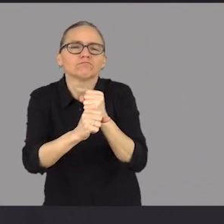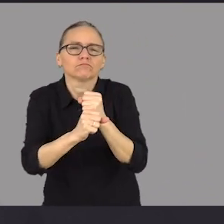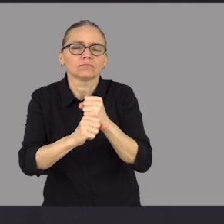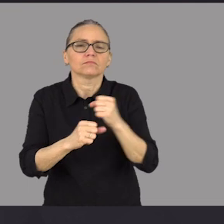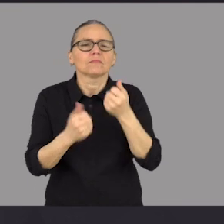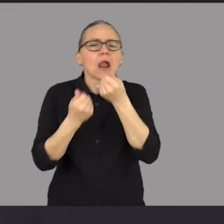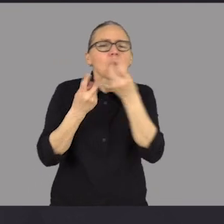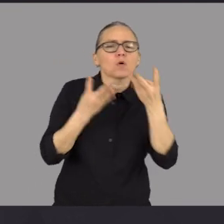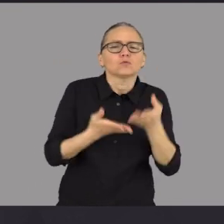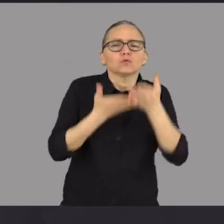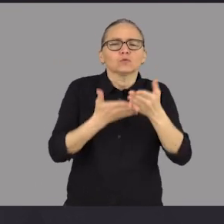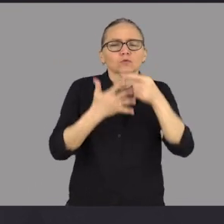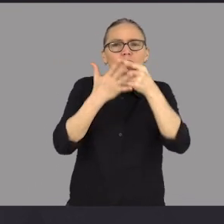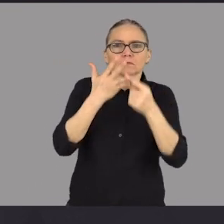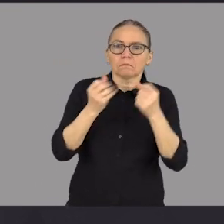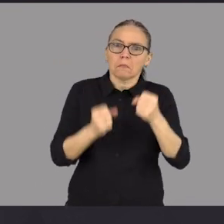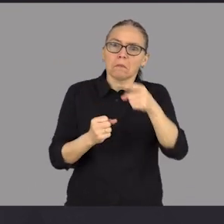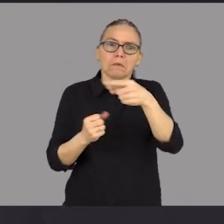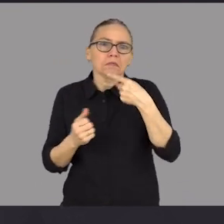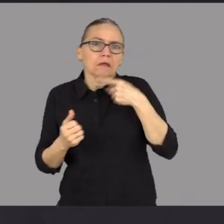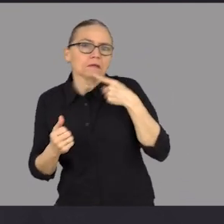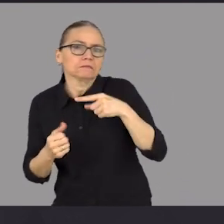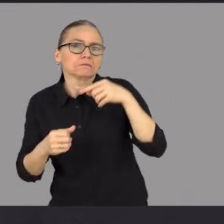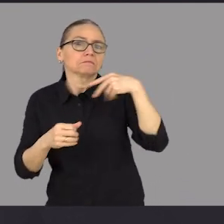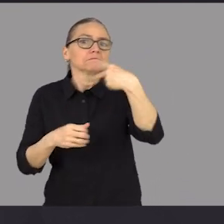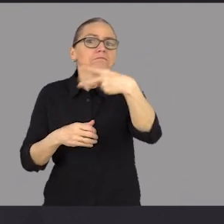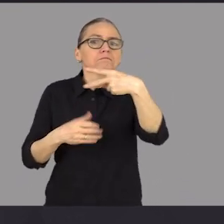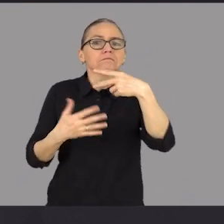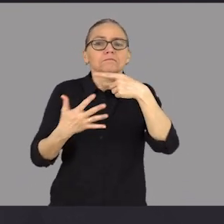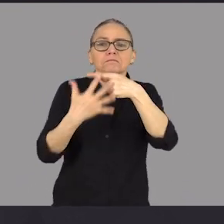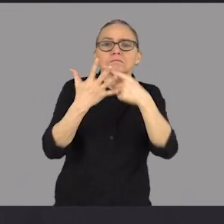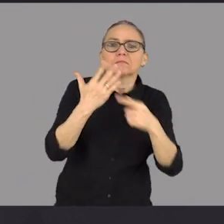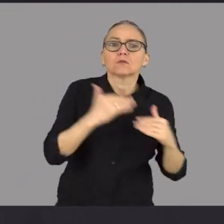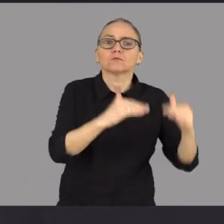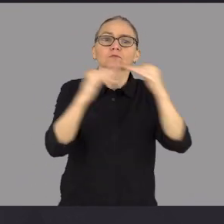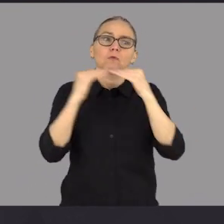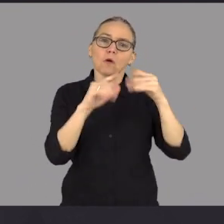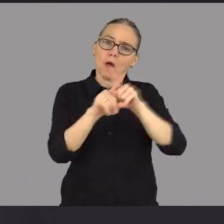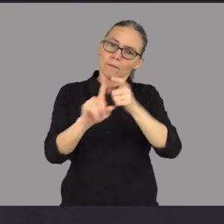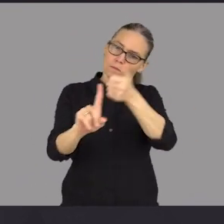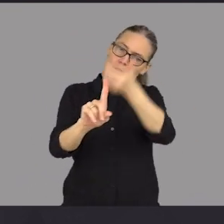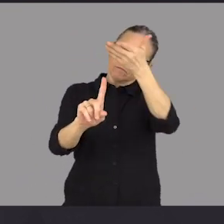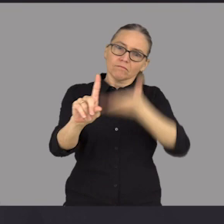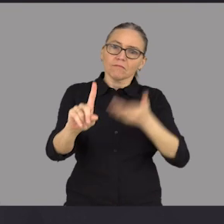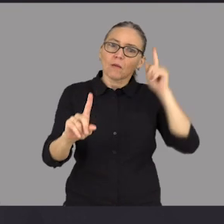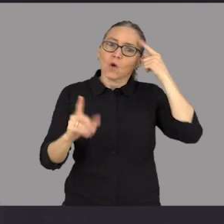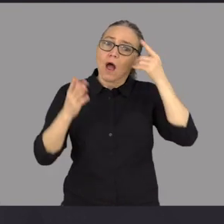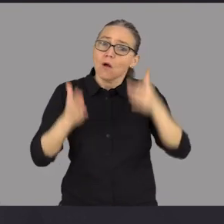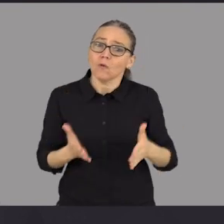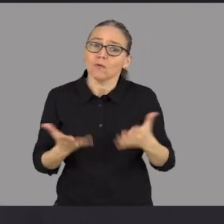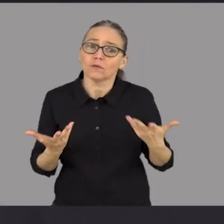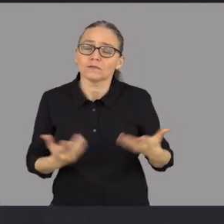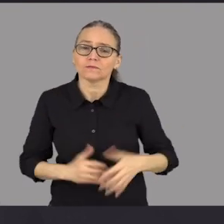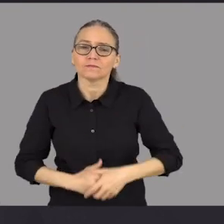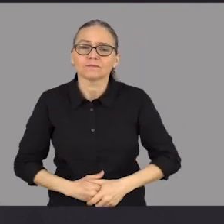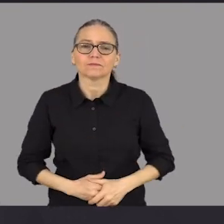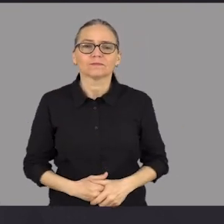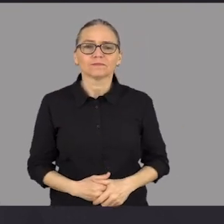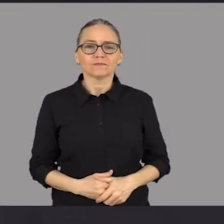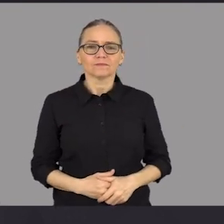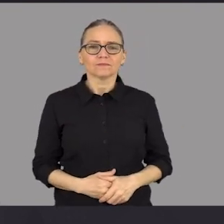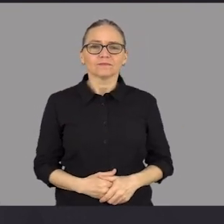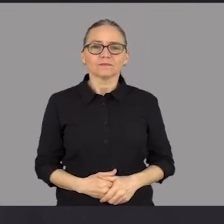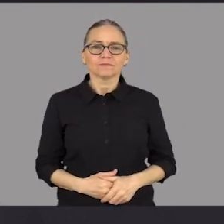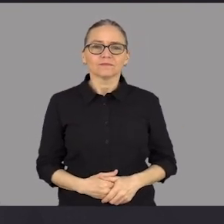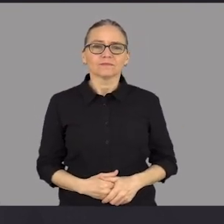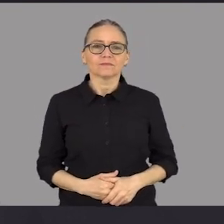I would like to briefly share some resources that may be of interest to you in your inclusion journey as an employer.